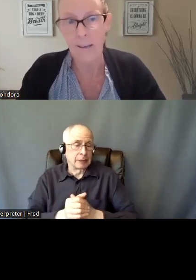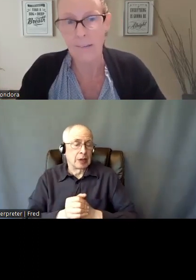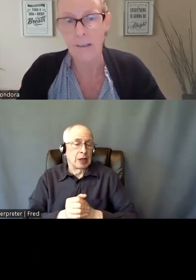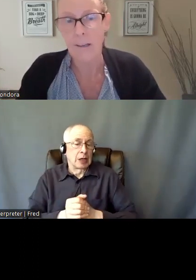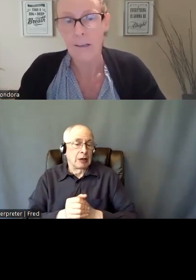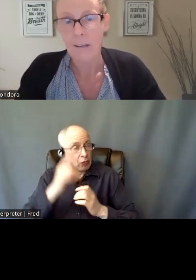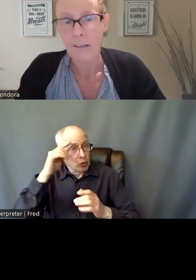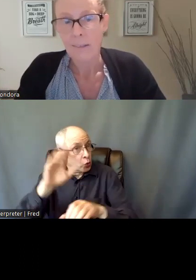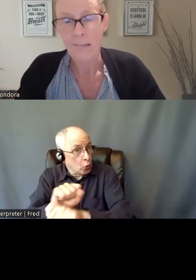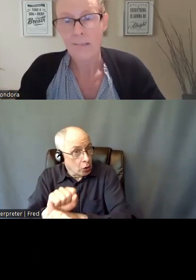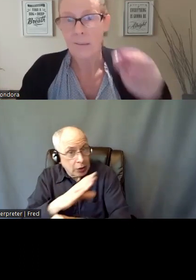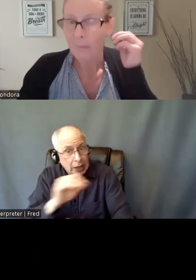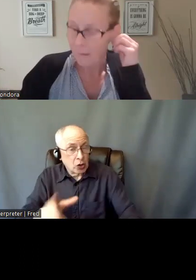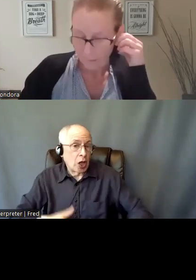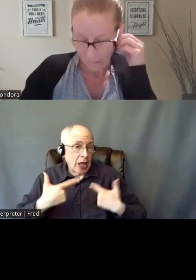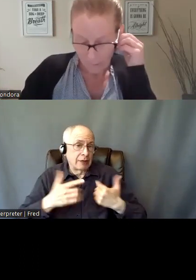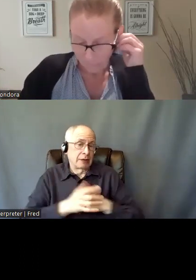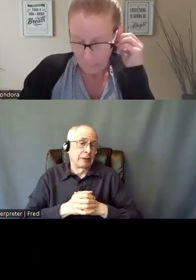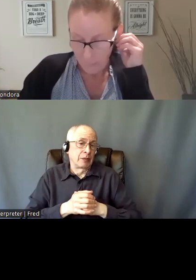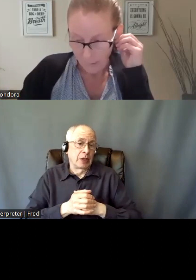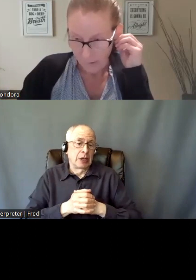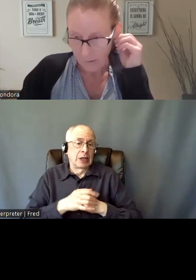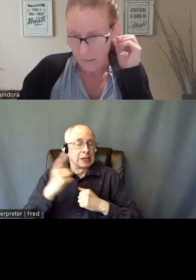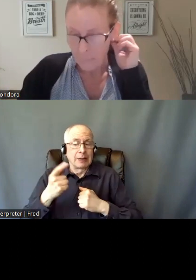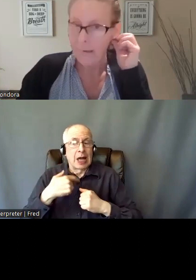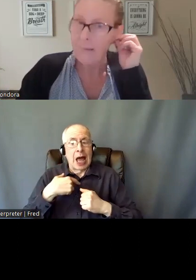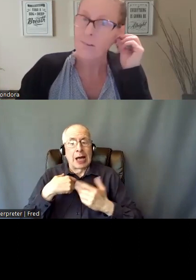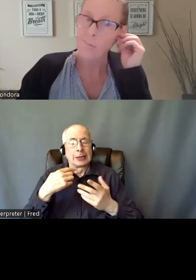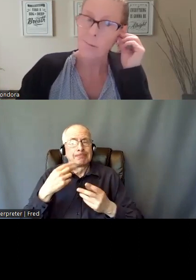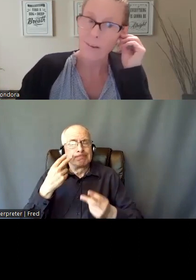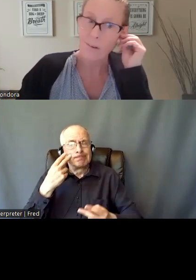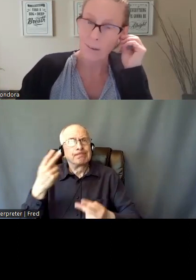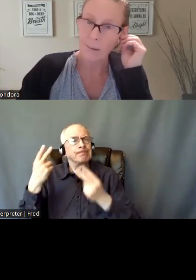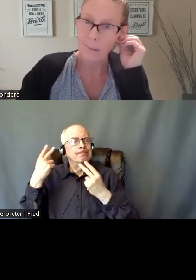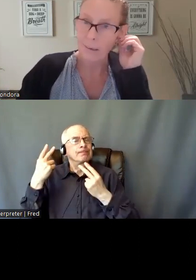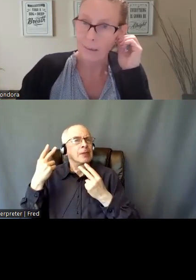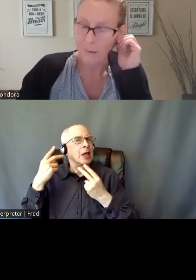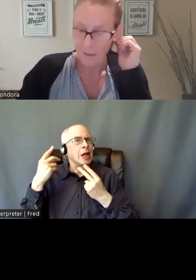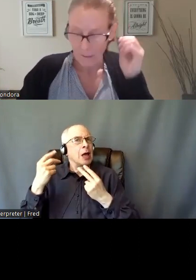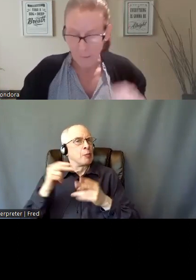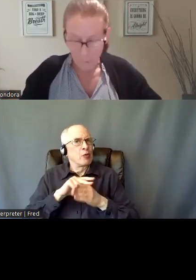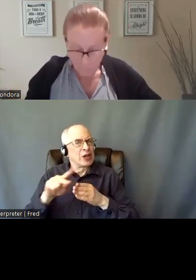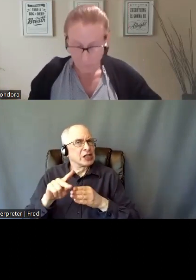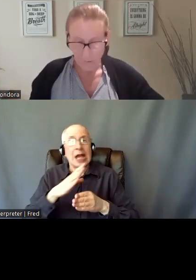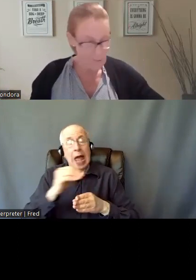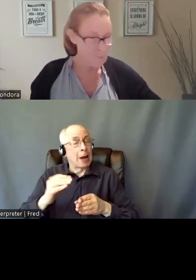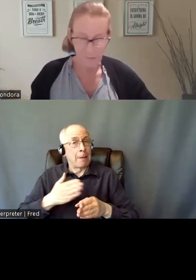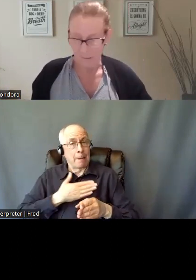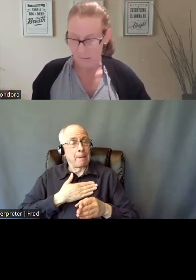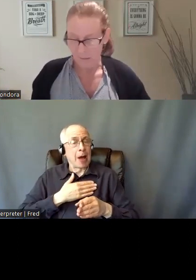lives. And this is something that I relate back, again, not just professionally, but in my